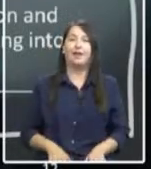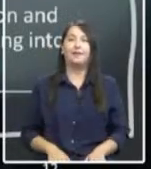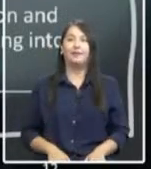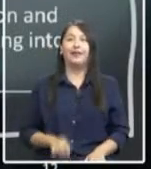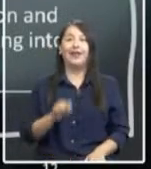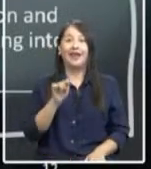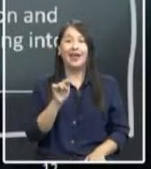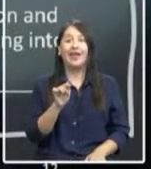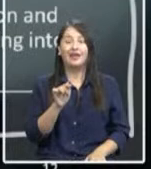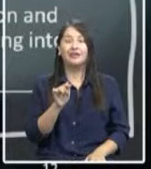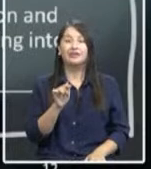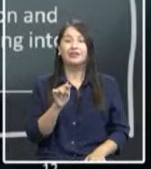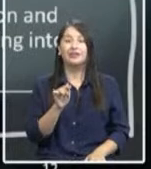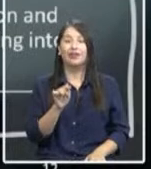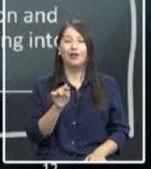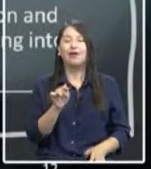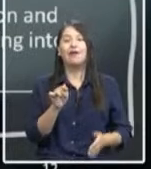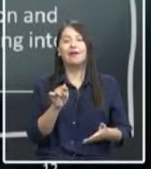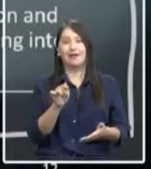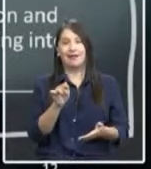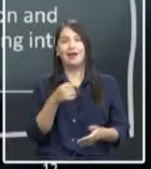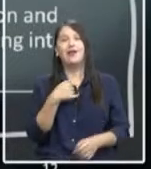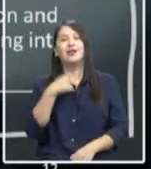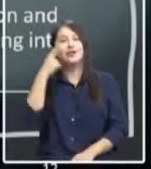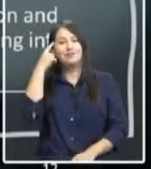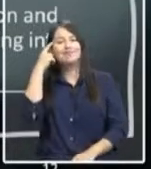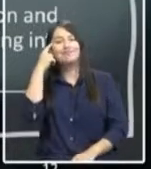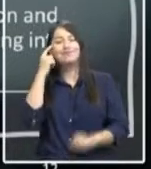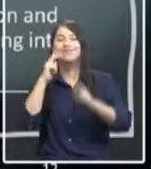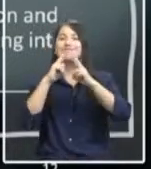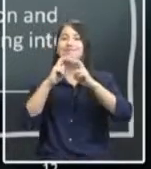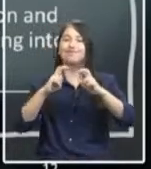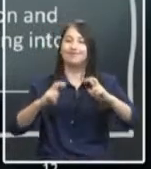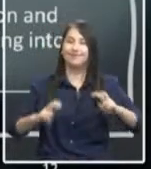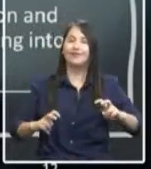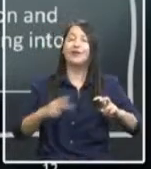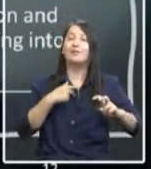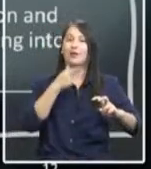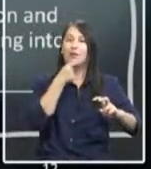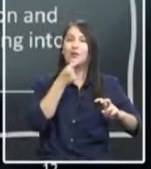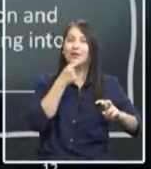these are also profoundly normative points. The future, I would